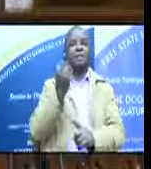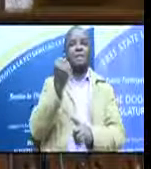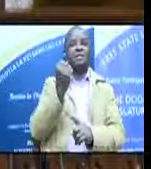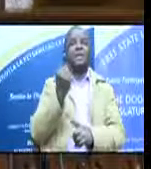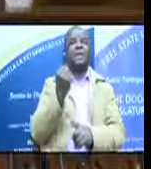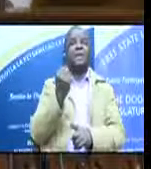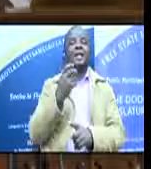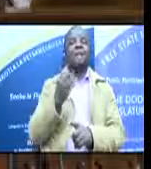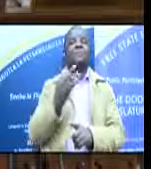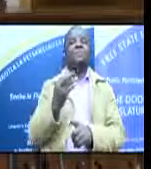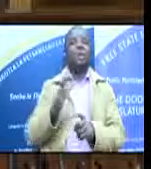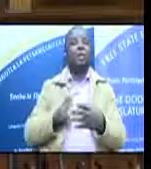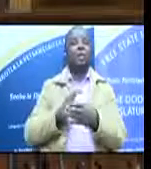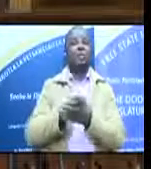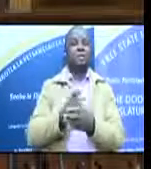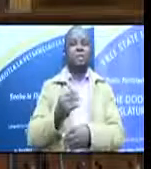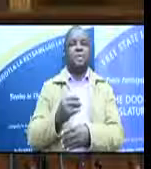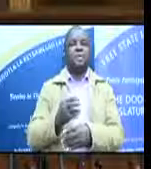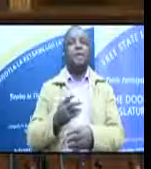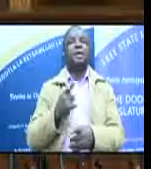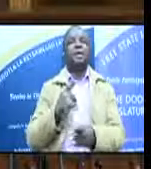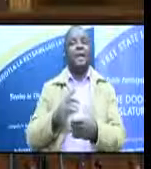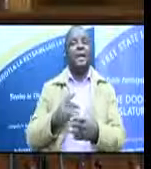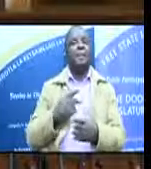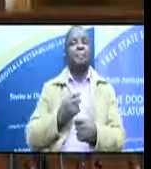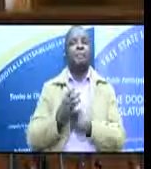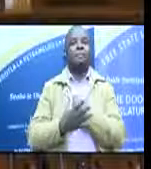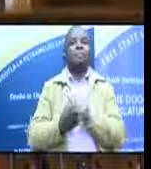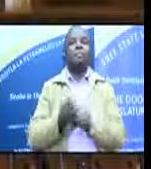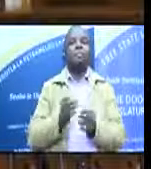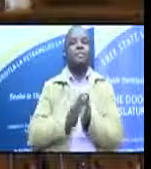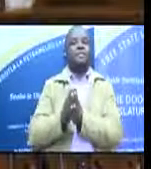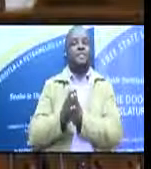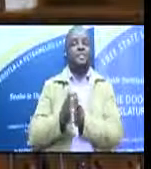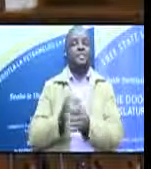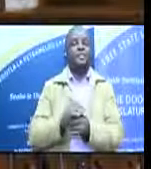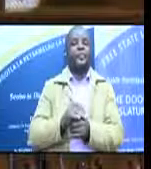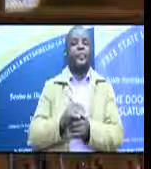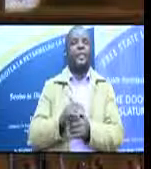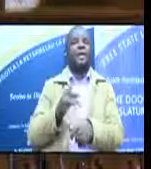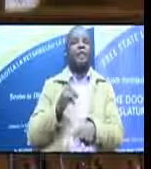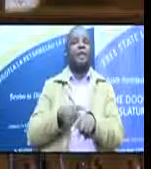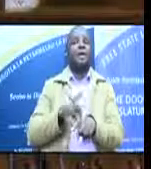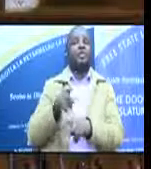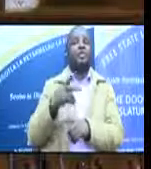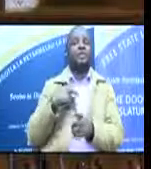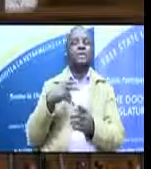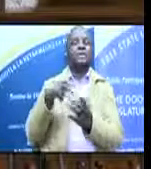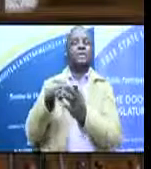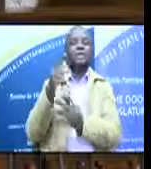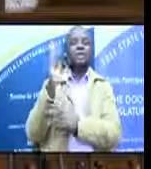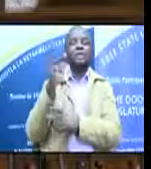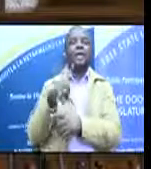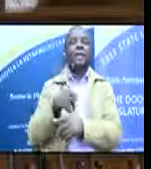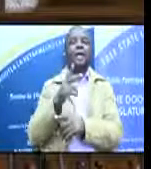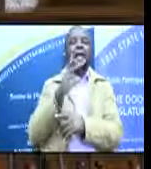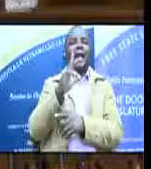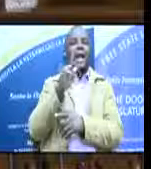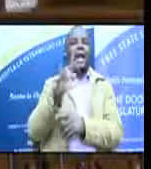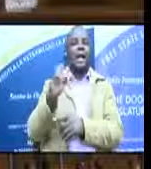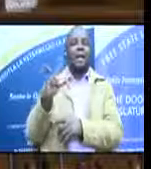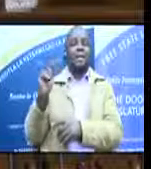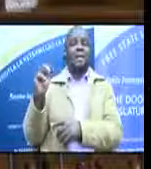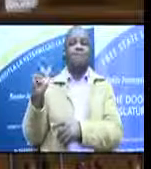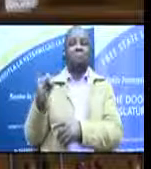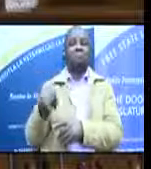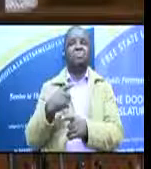commitment, courage, and efforts. Hence, during his address at the London's Trafalgar Square in 2005, he said, open